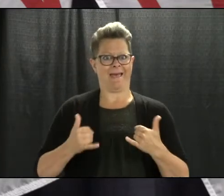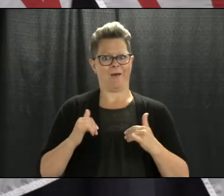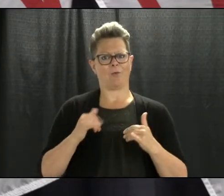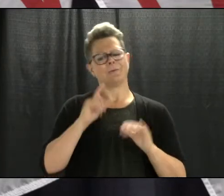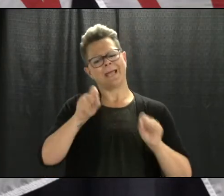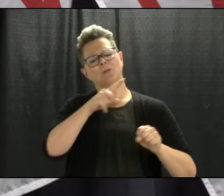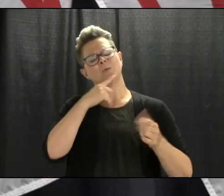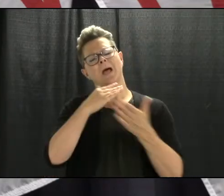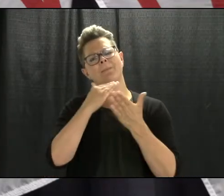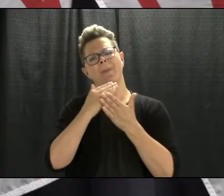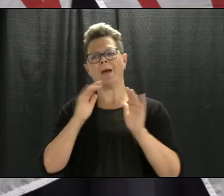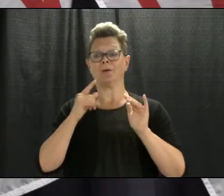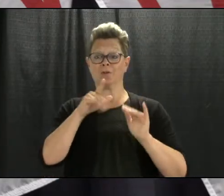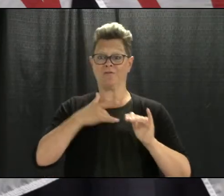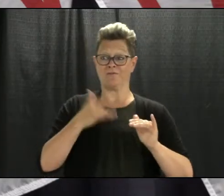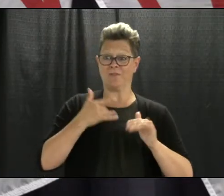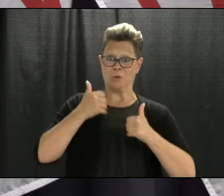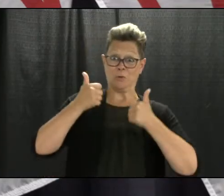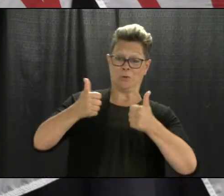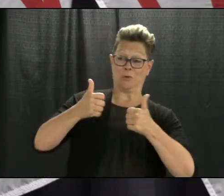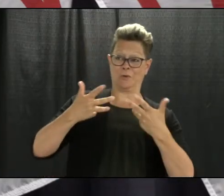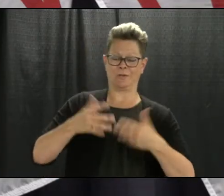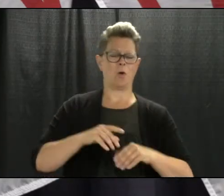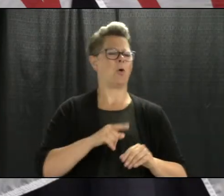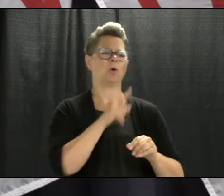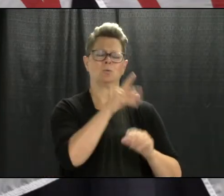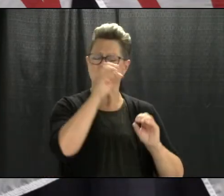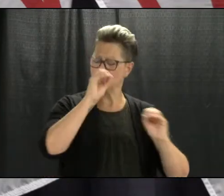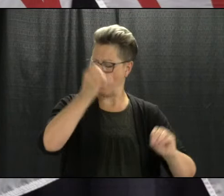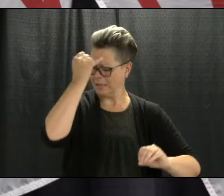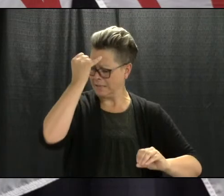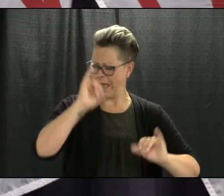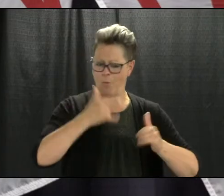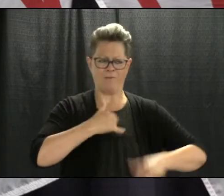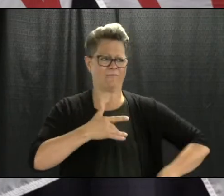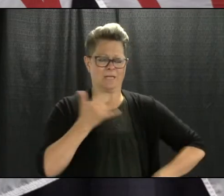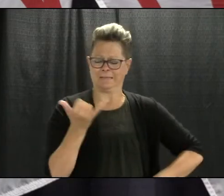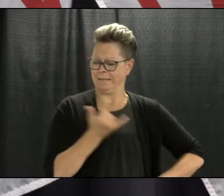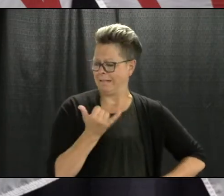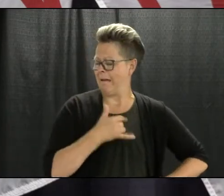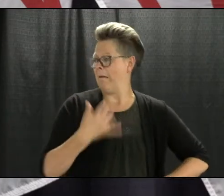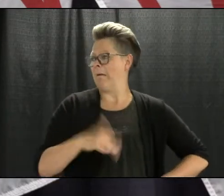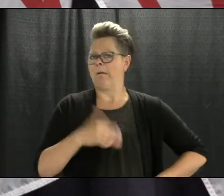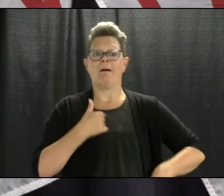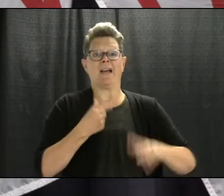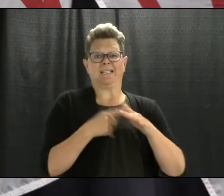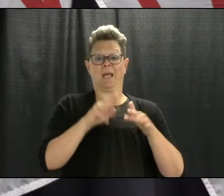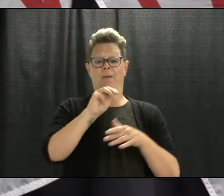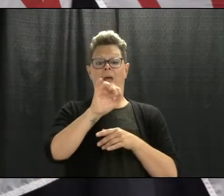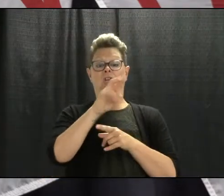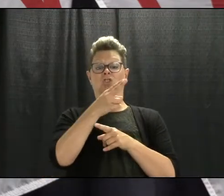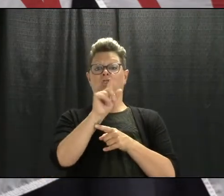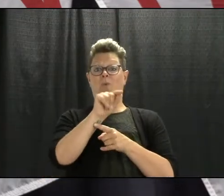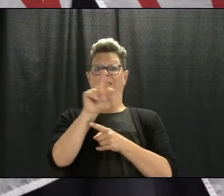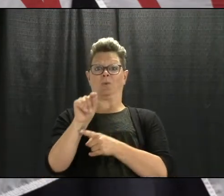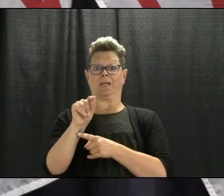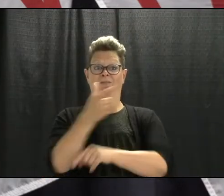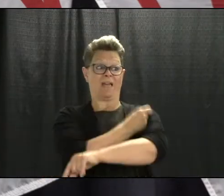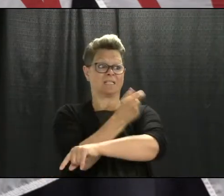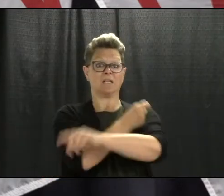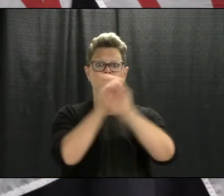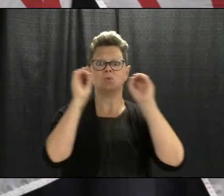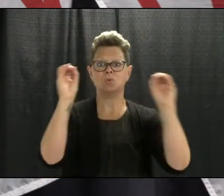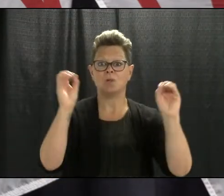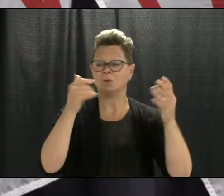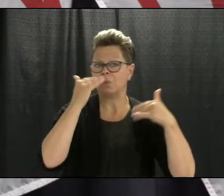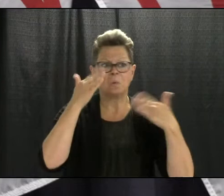to vaccinate this age group. I have no idea how I feel today. I mean, when I started in March of 2020, we had no vaccinations. We